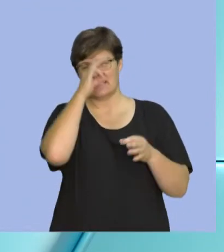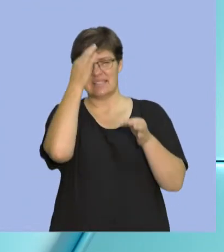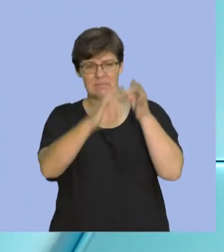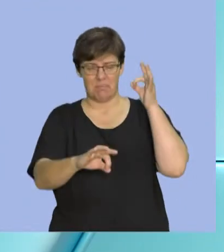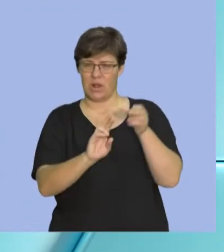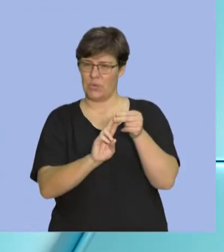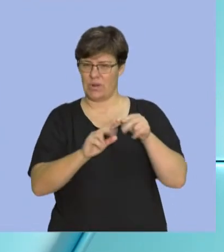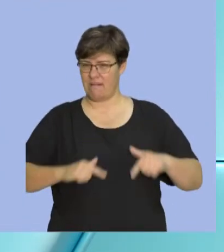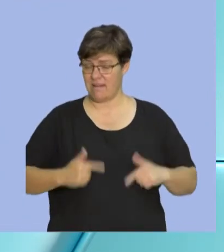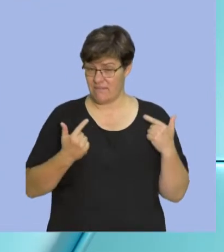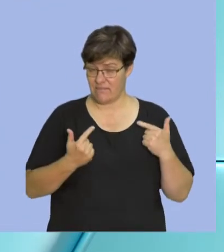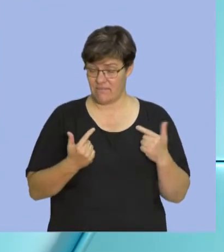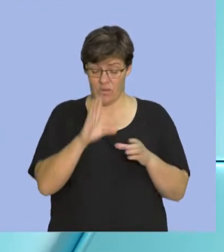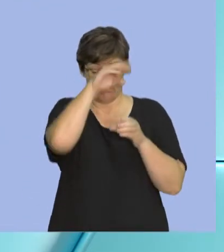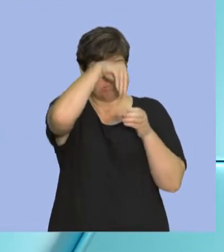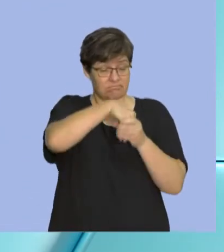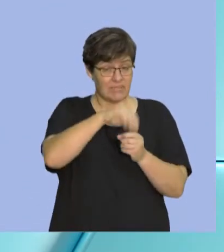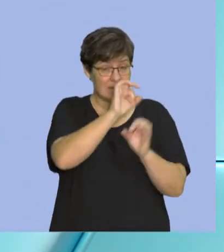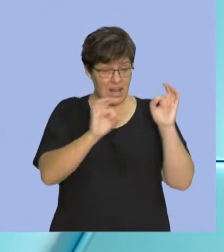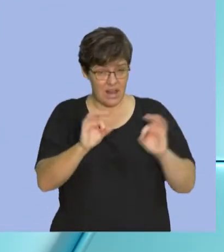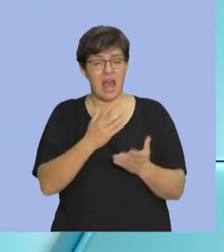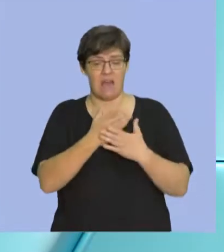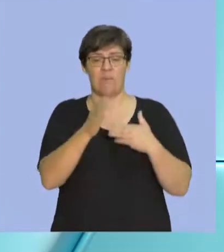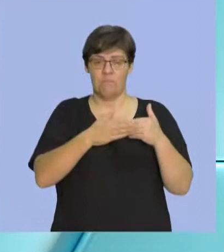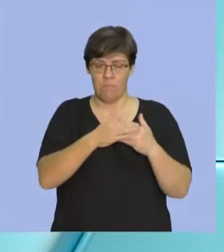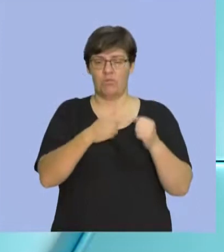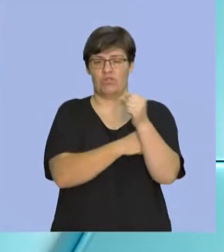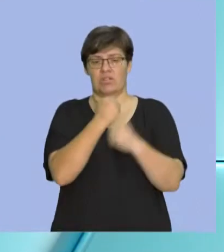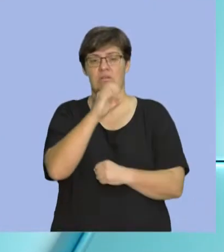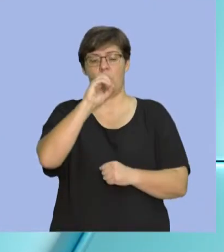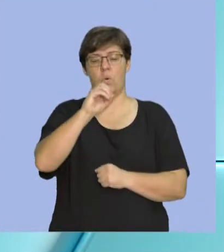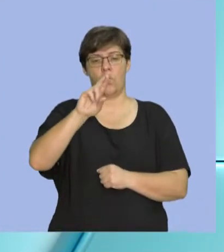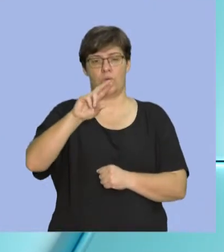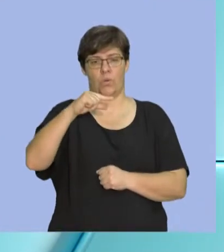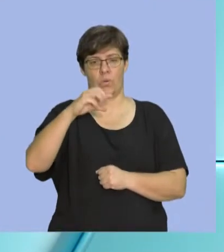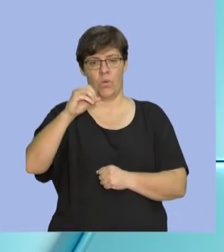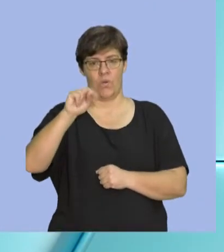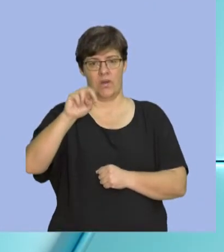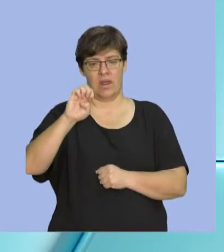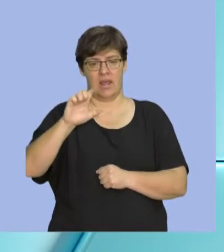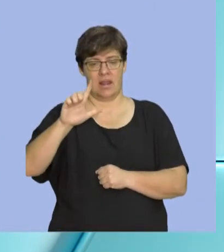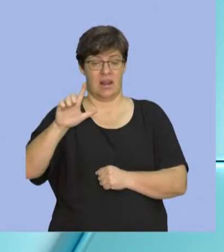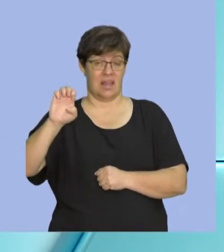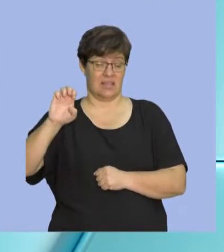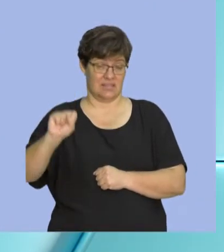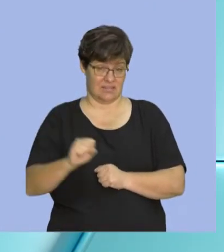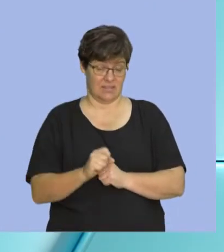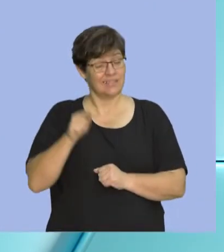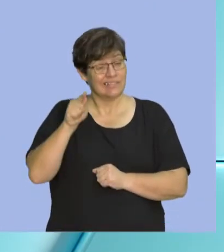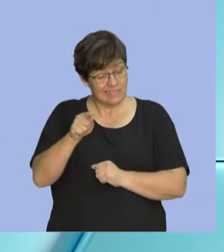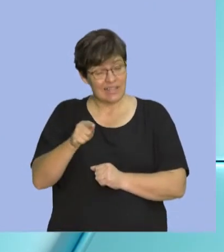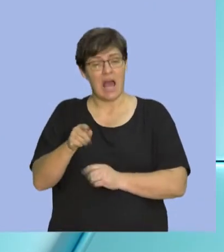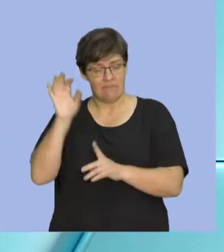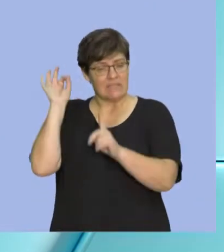life. Within them, there are smaller structures called organelles. And these organelles have specific functions